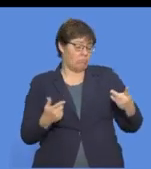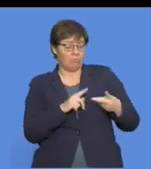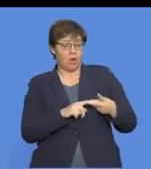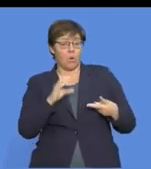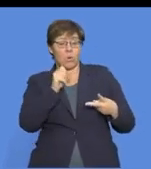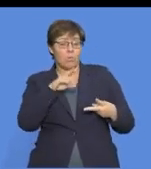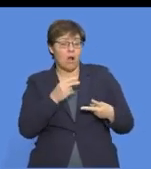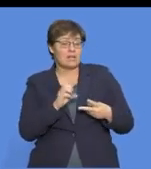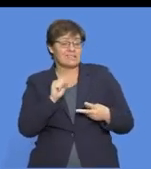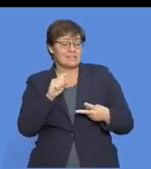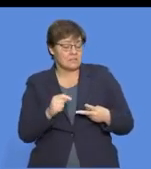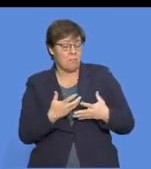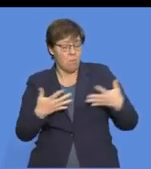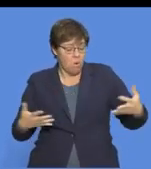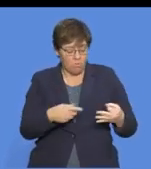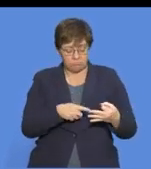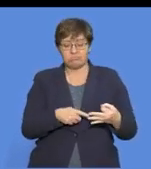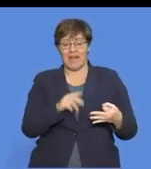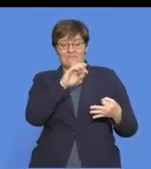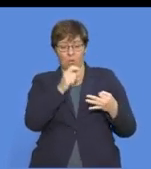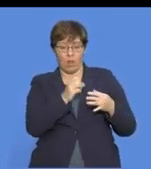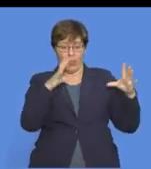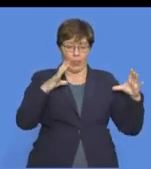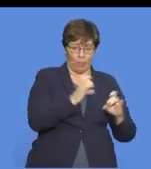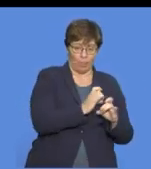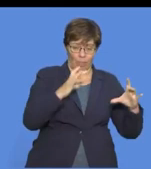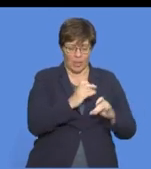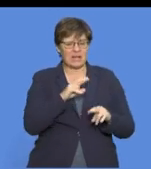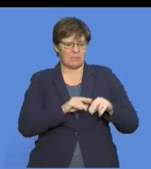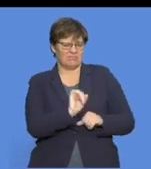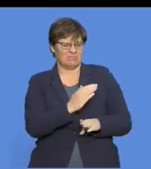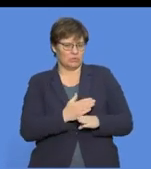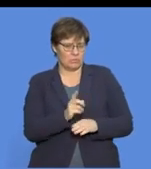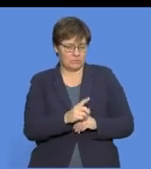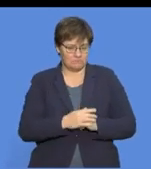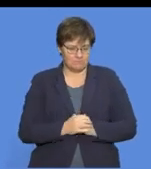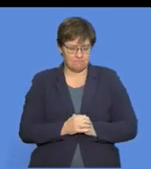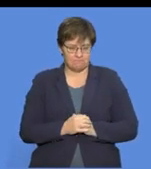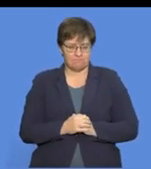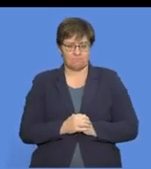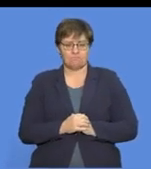have more chloroplasts. It can have bigger vacuoles.